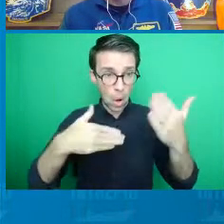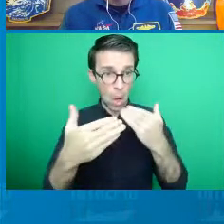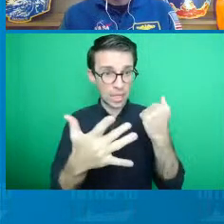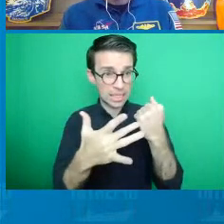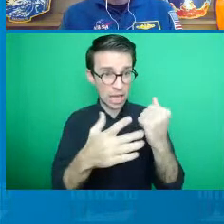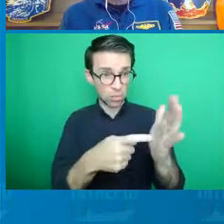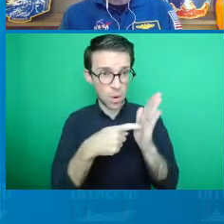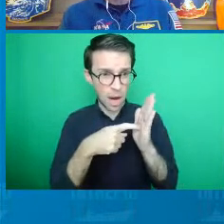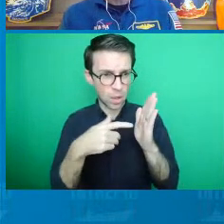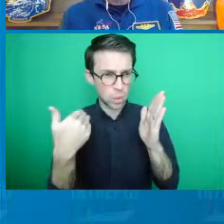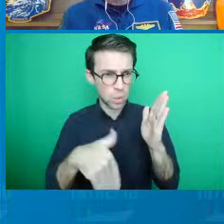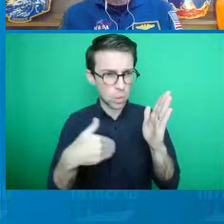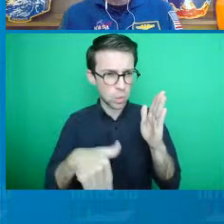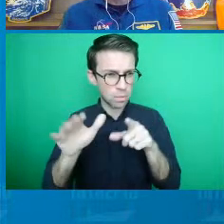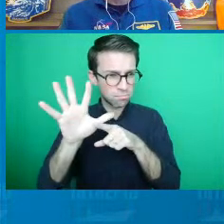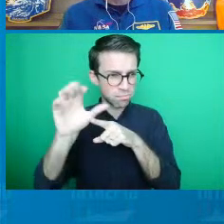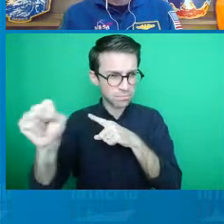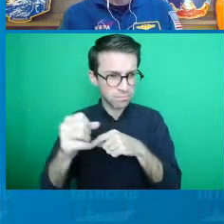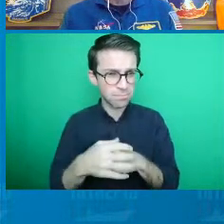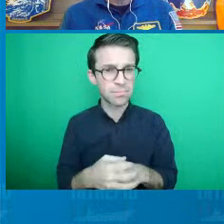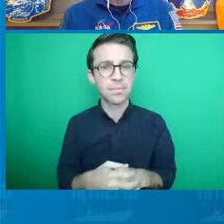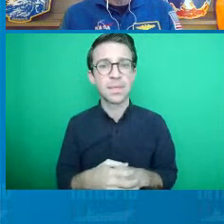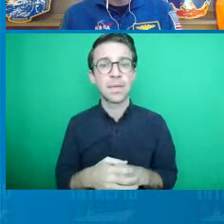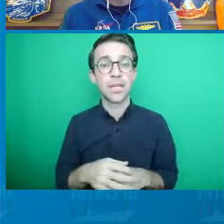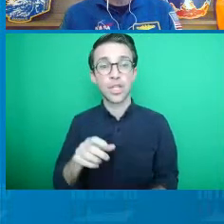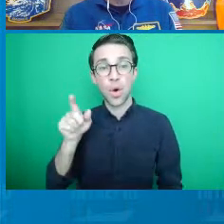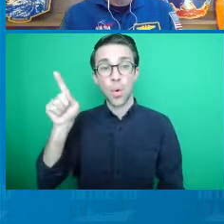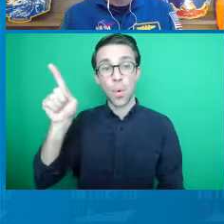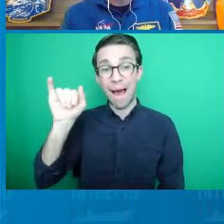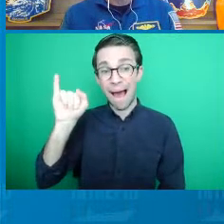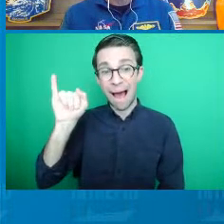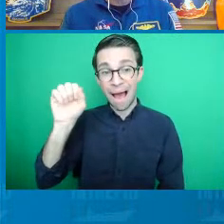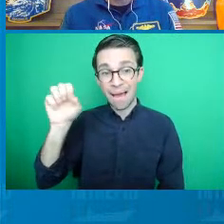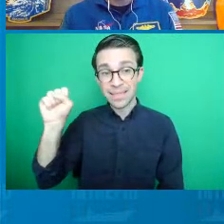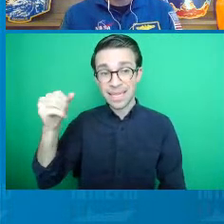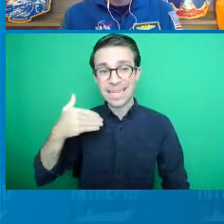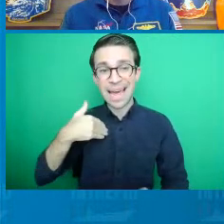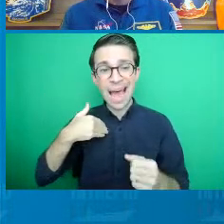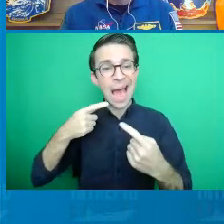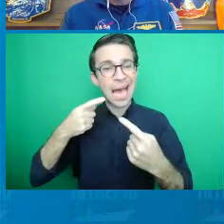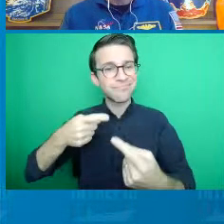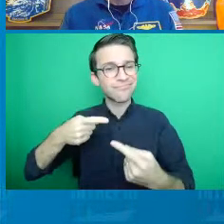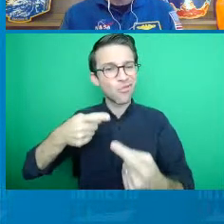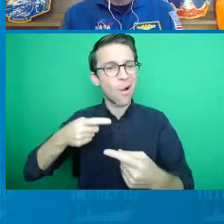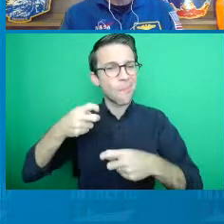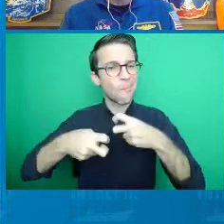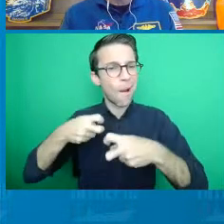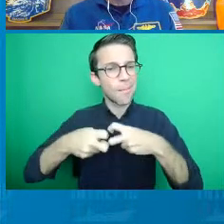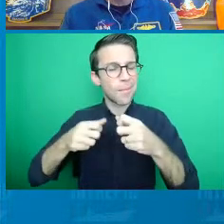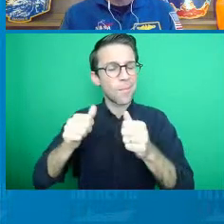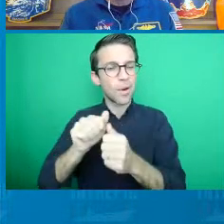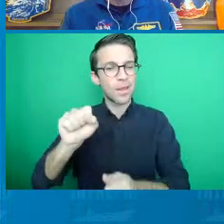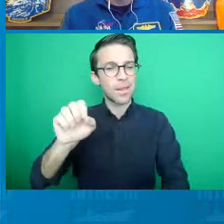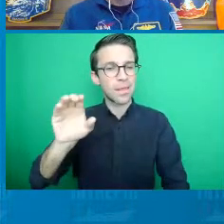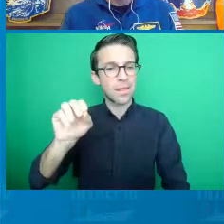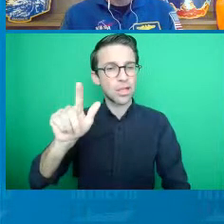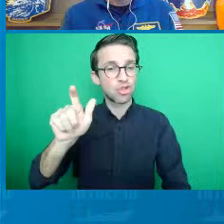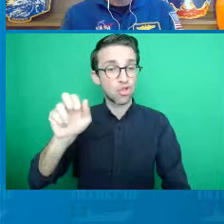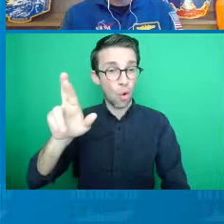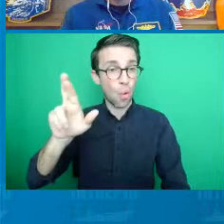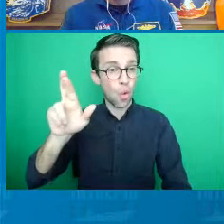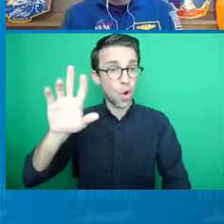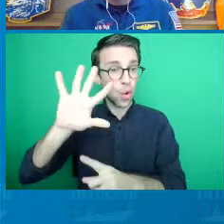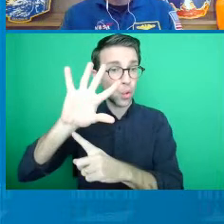technology. So the space station at the time was having problems with its solar arrays, big giant solar arrays that